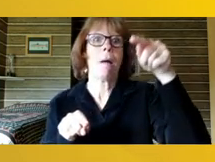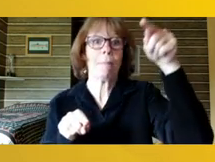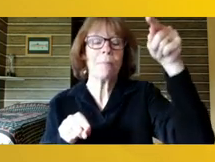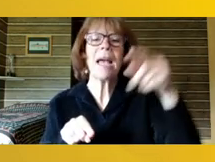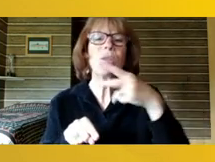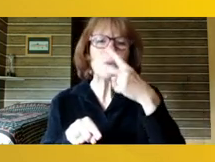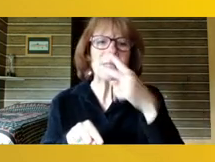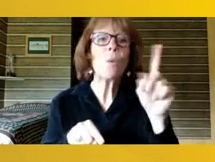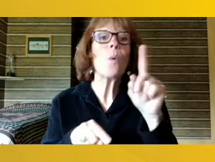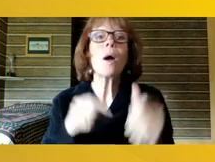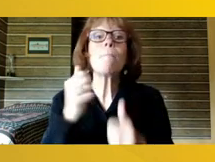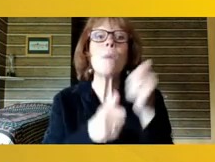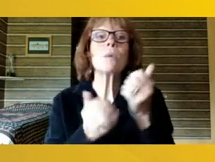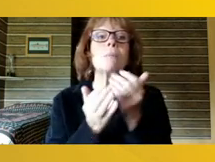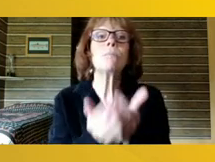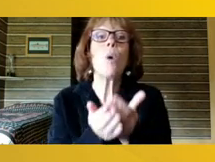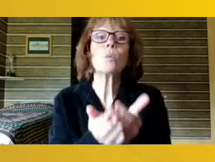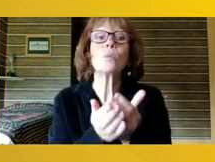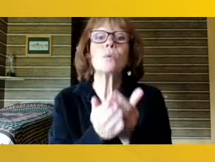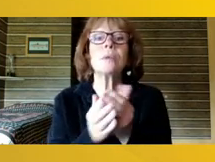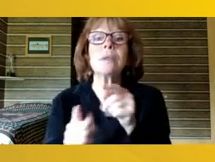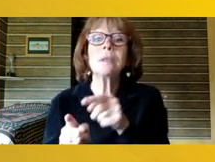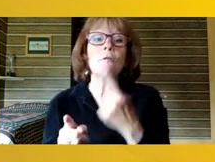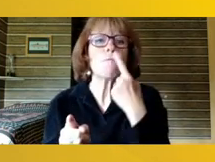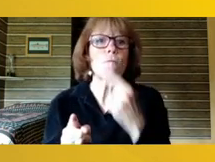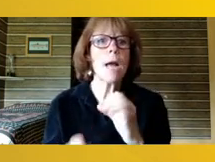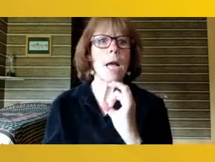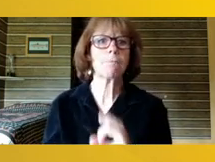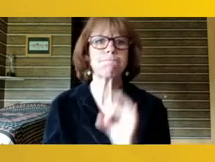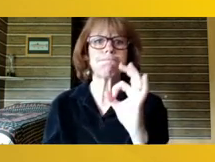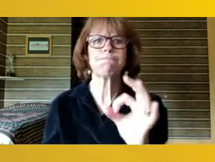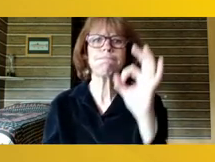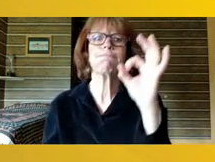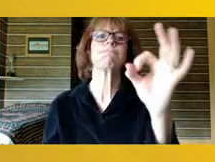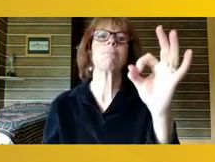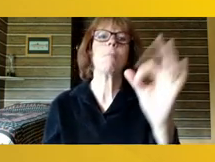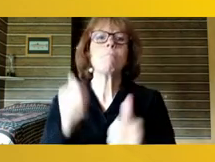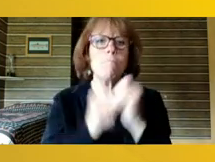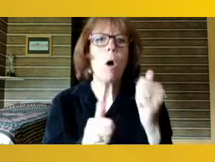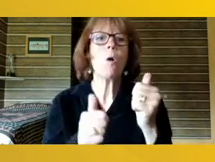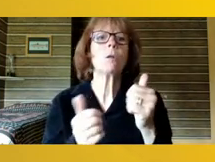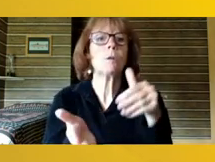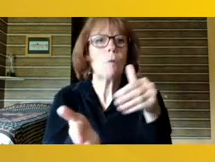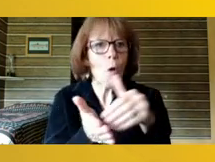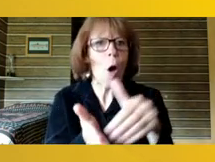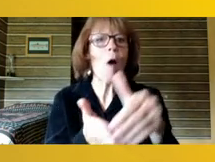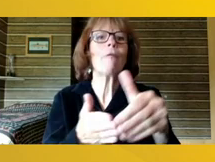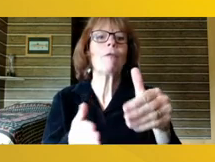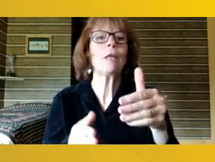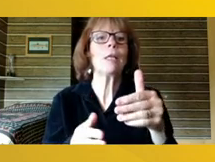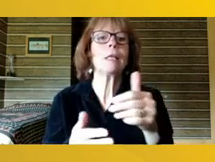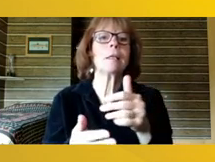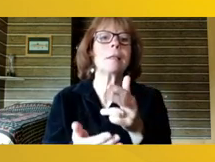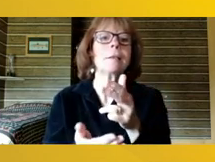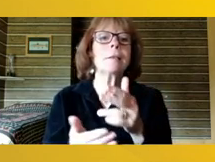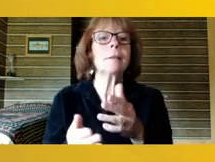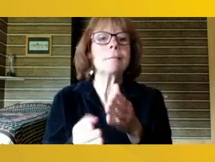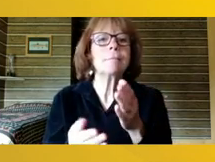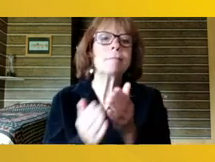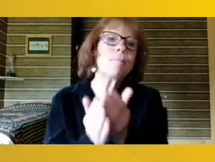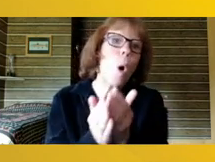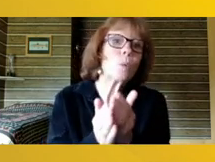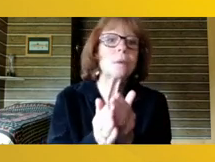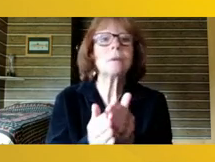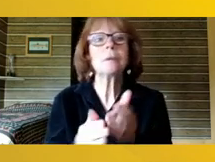traffic is the most dense. And so these areas with high vessel traffic are shown in red, and